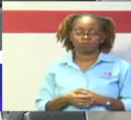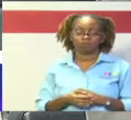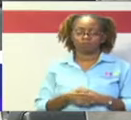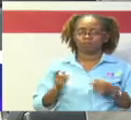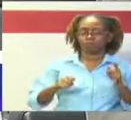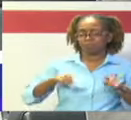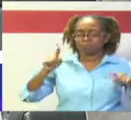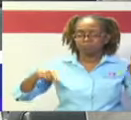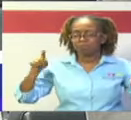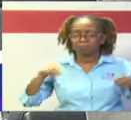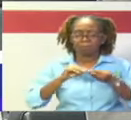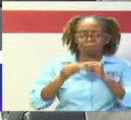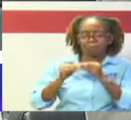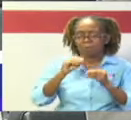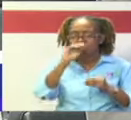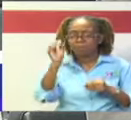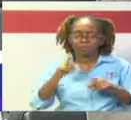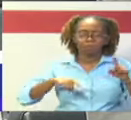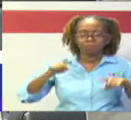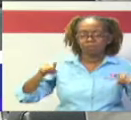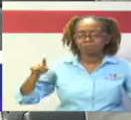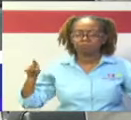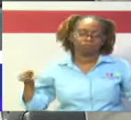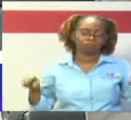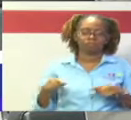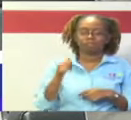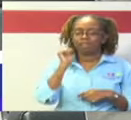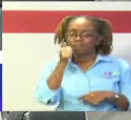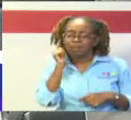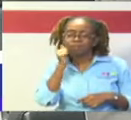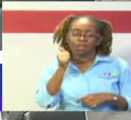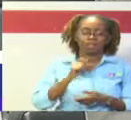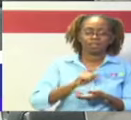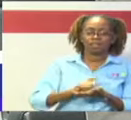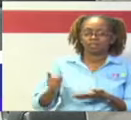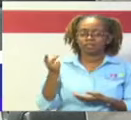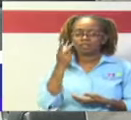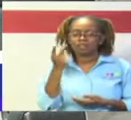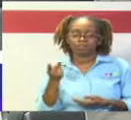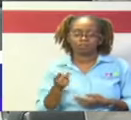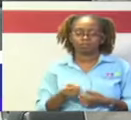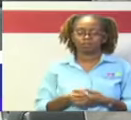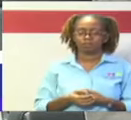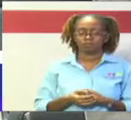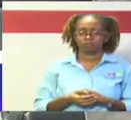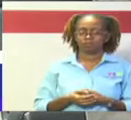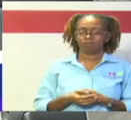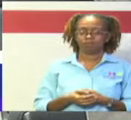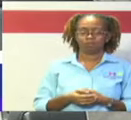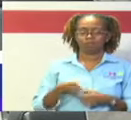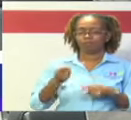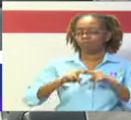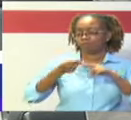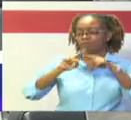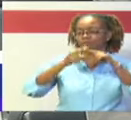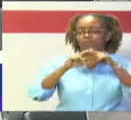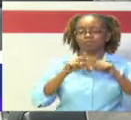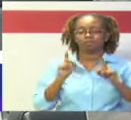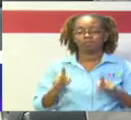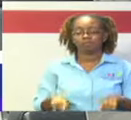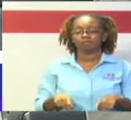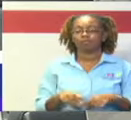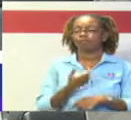over the from day to day and from week to week. We have increasing levels of vaccination. We have increasing levels of movement. And we have